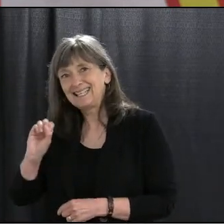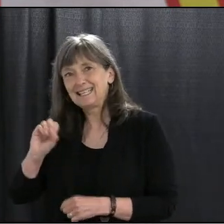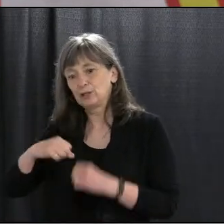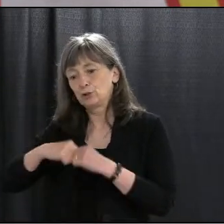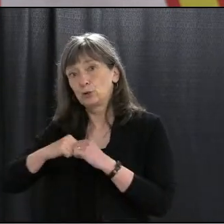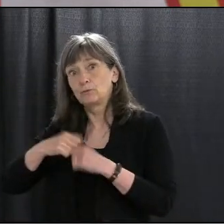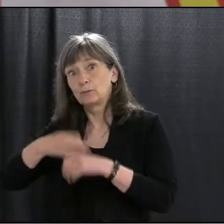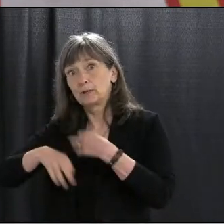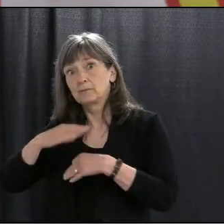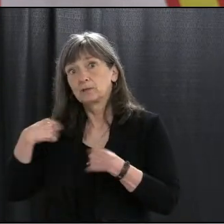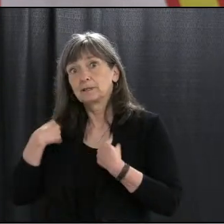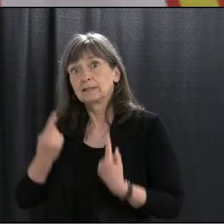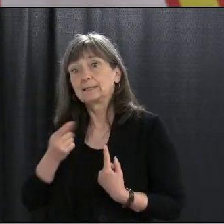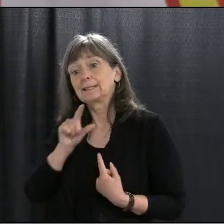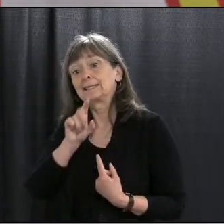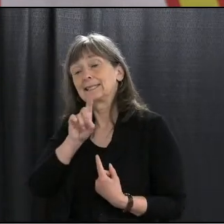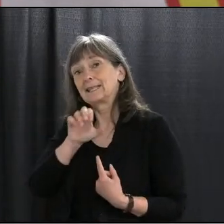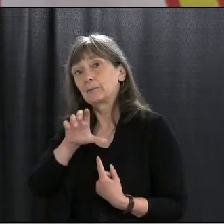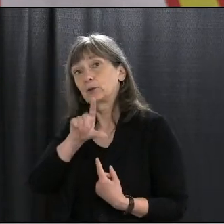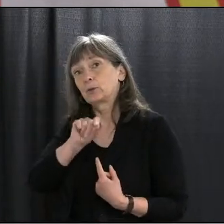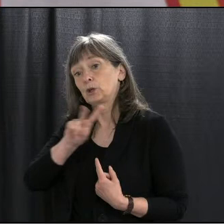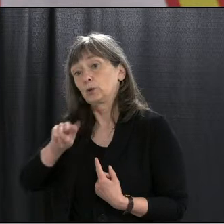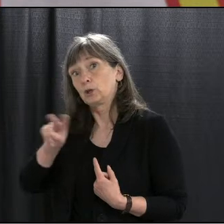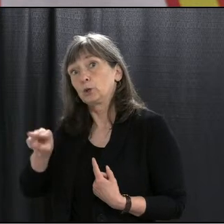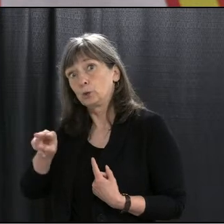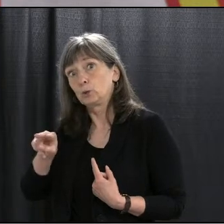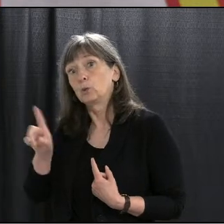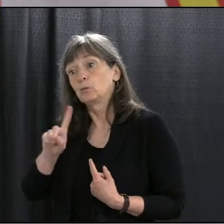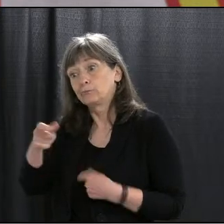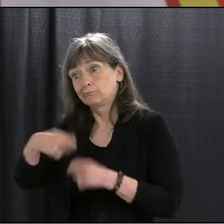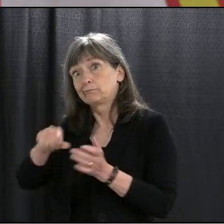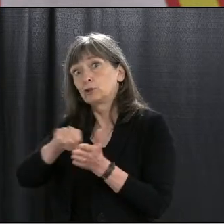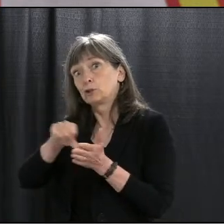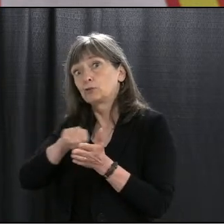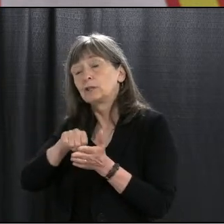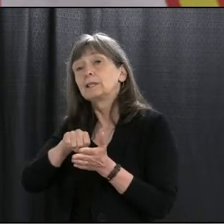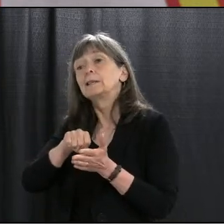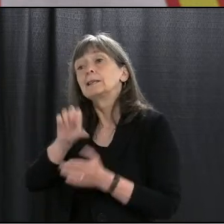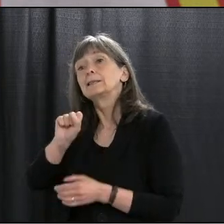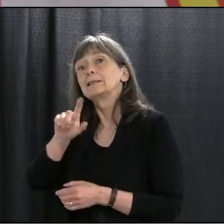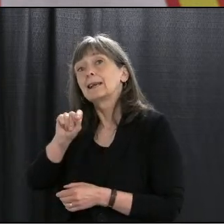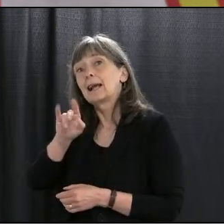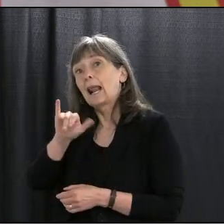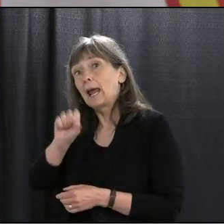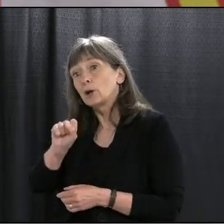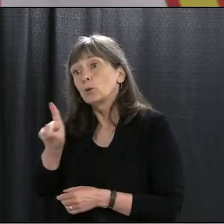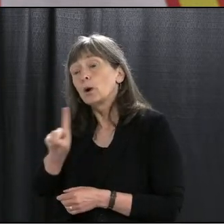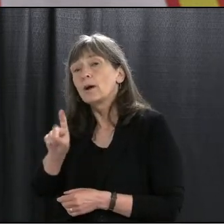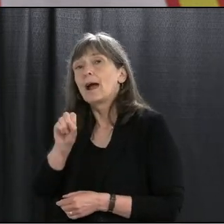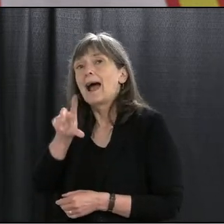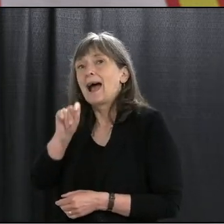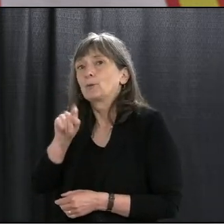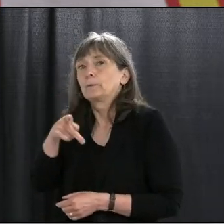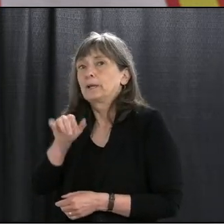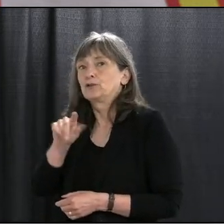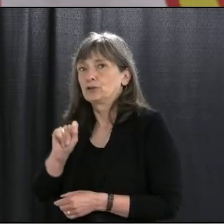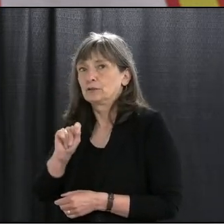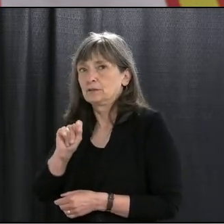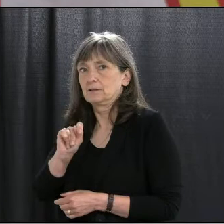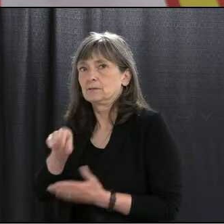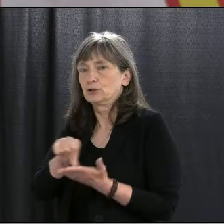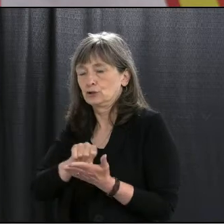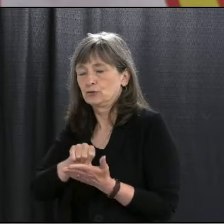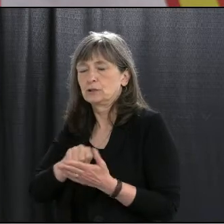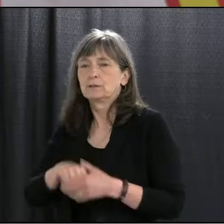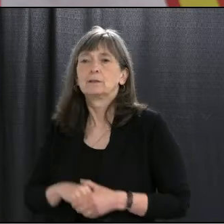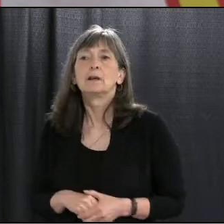of 2022 at St. Clair's Mercy Hospital as outpatient procedures. The goal